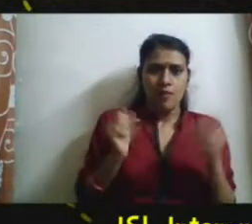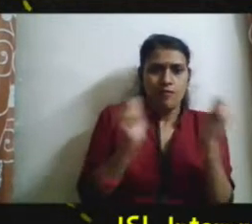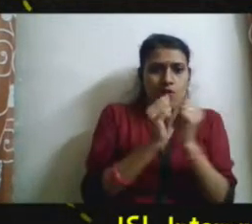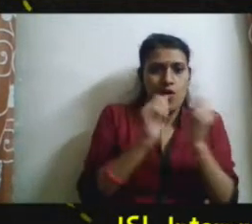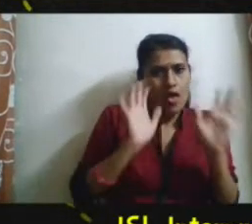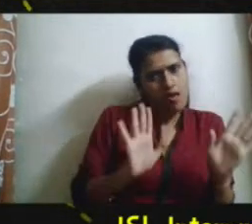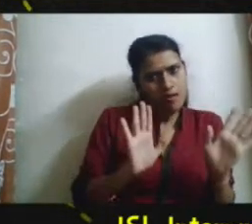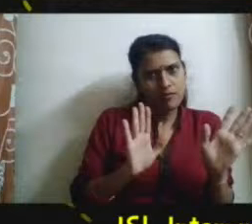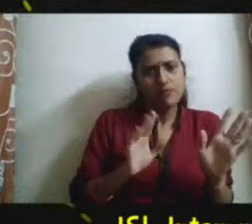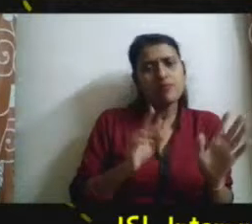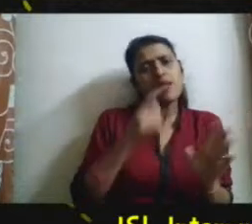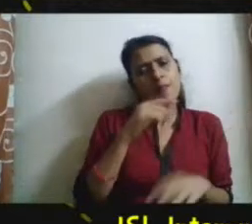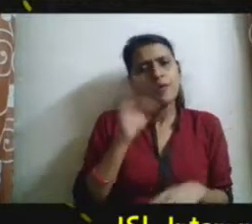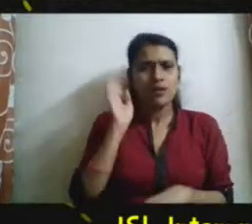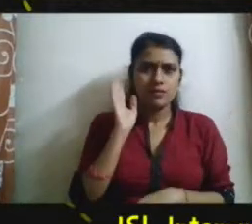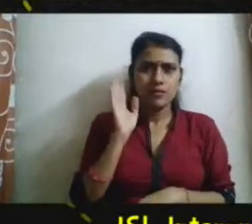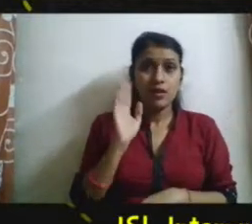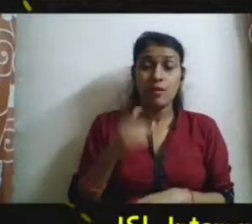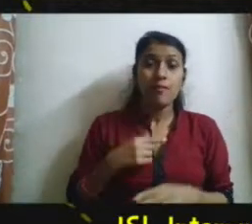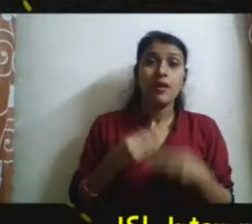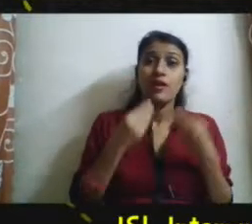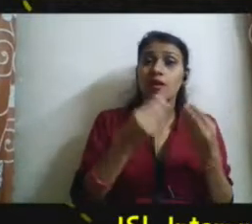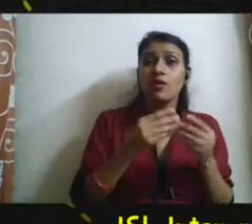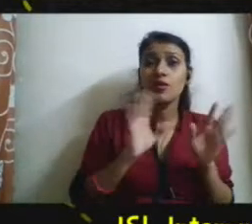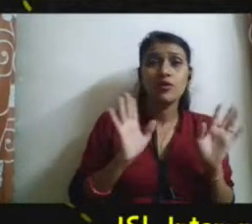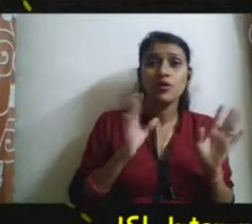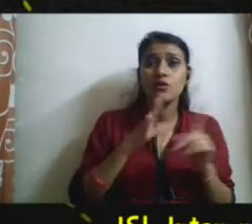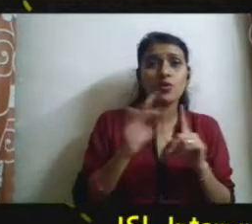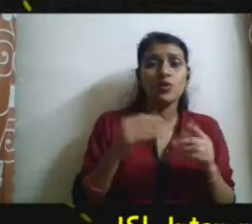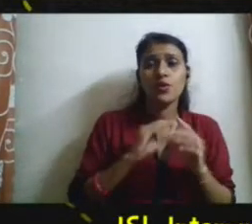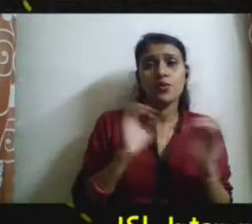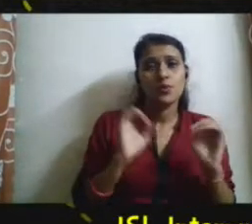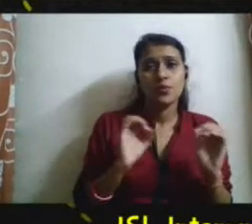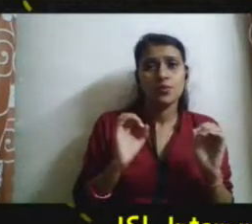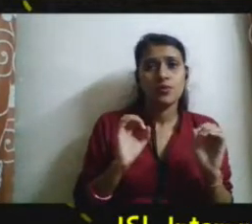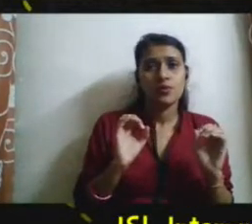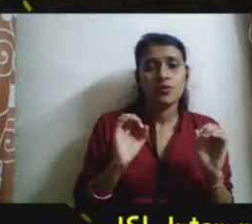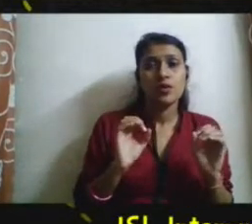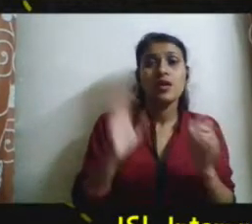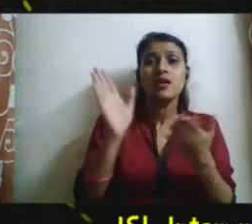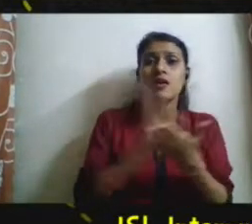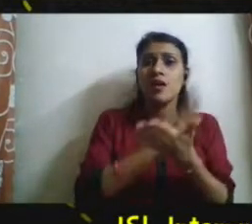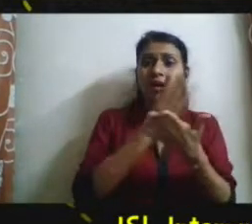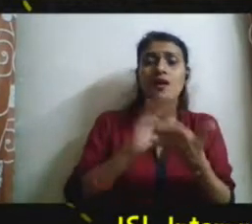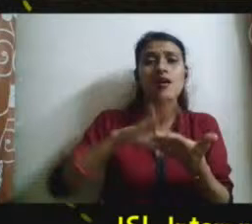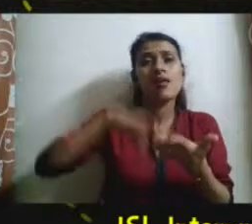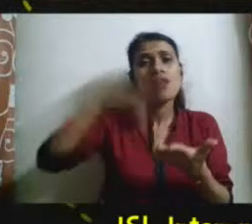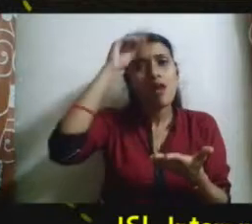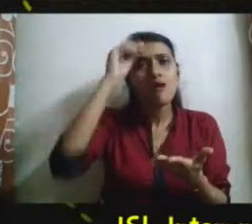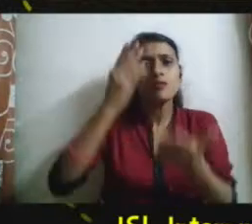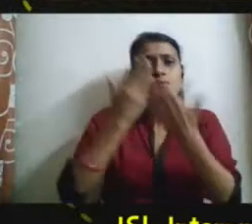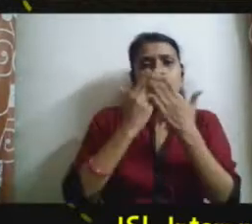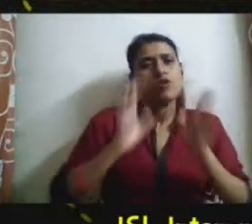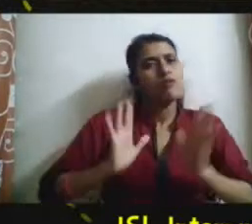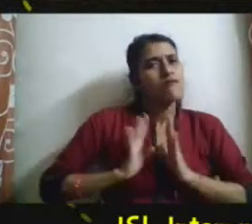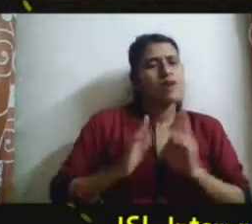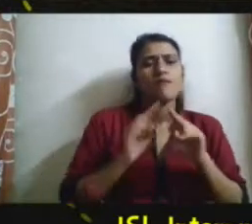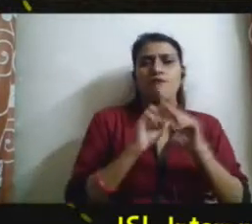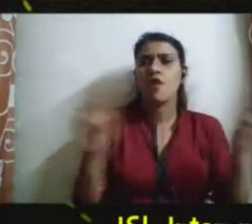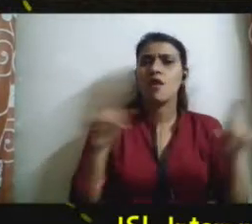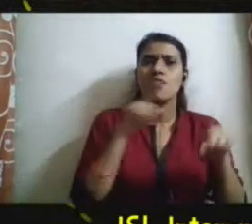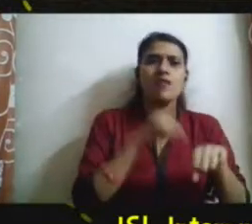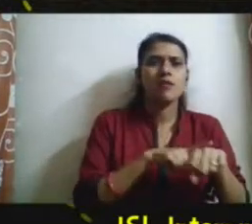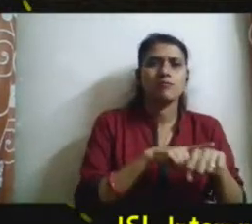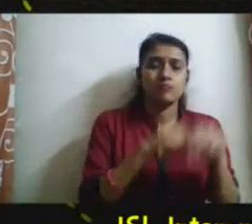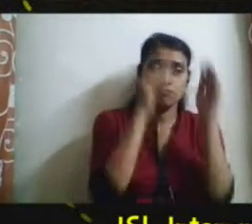it. And she gave me the opportunity to study music and make a full-time commitment